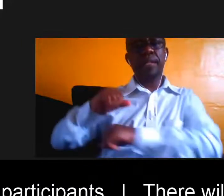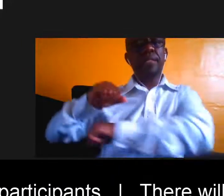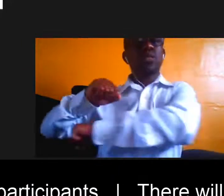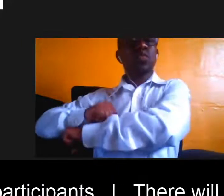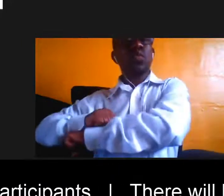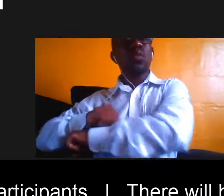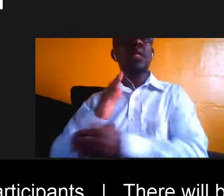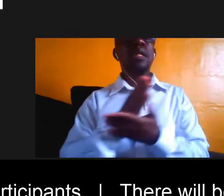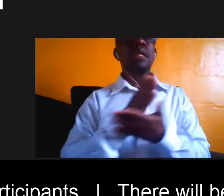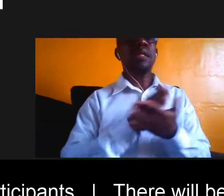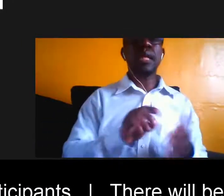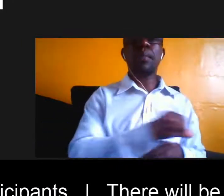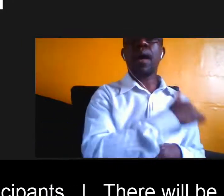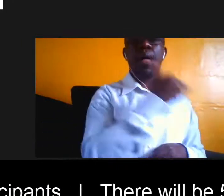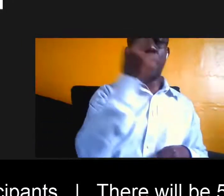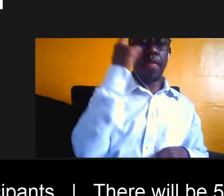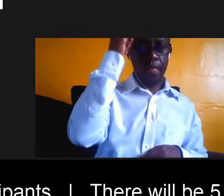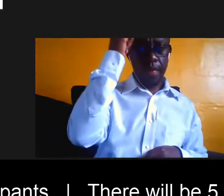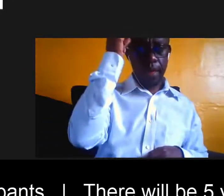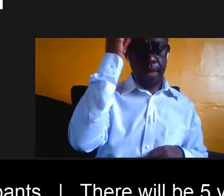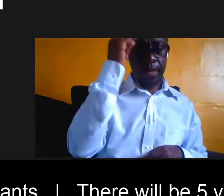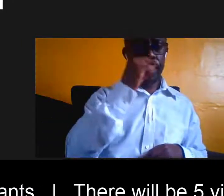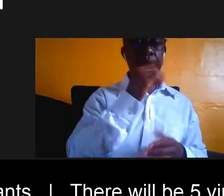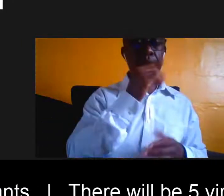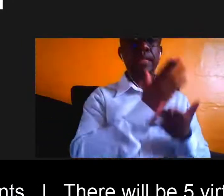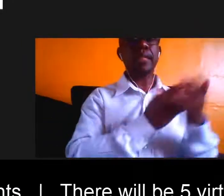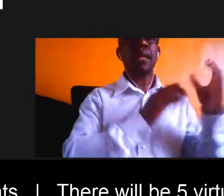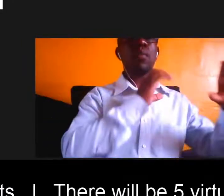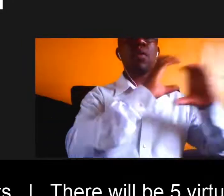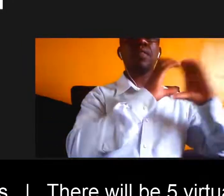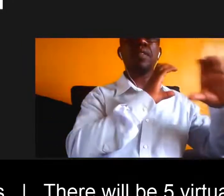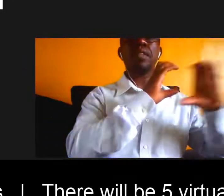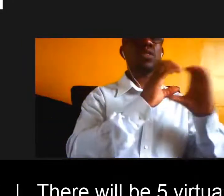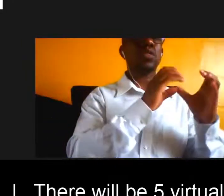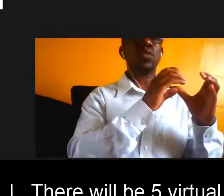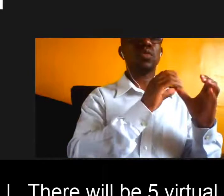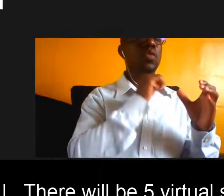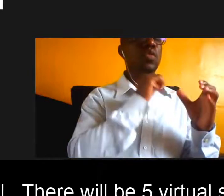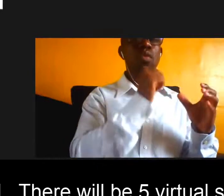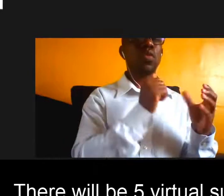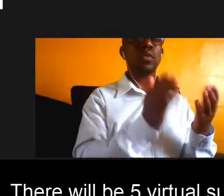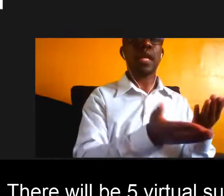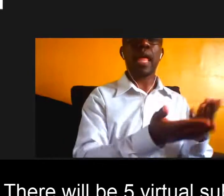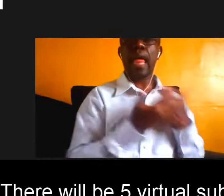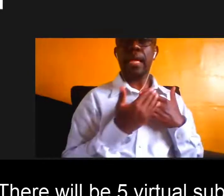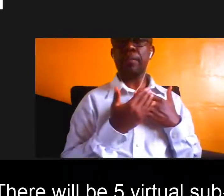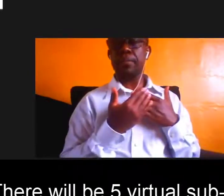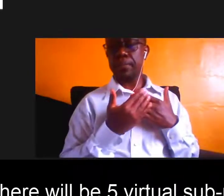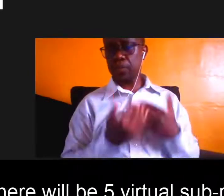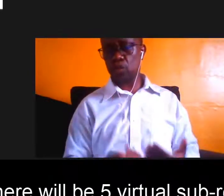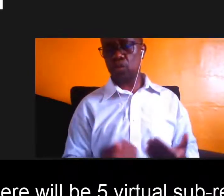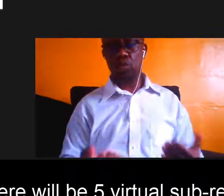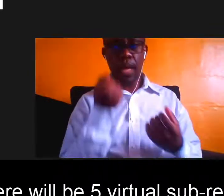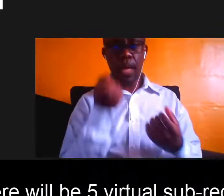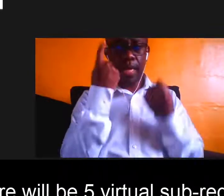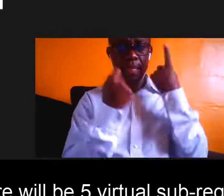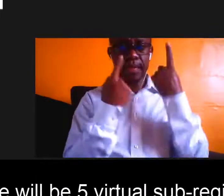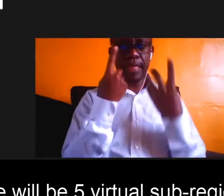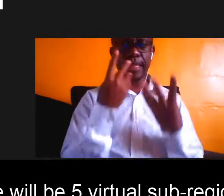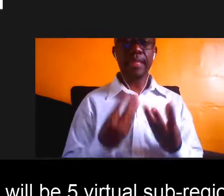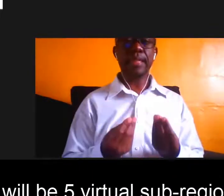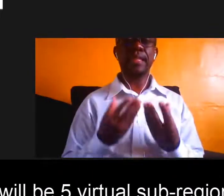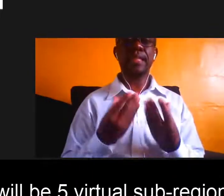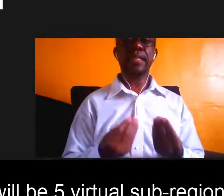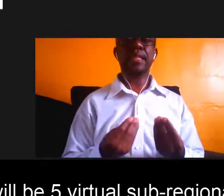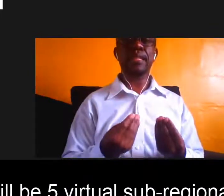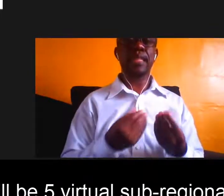like, look, the conversations we have in that CSO Forum are not child-friendly. They are conversations for different category of